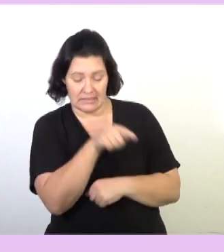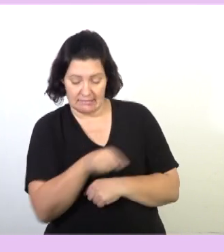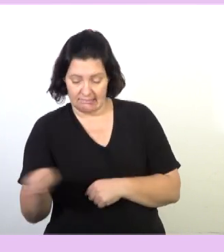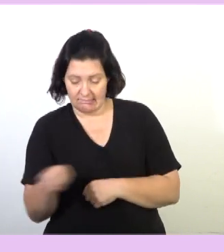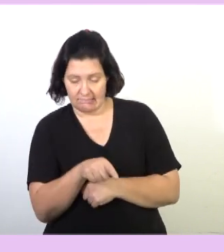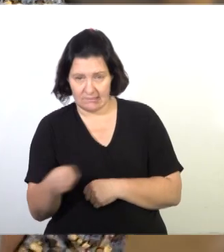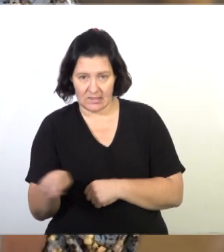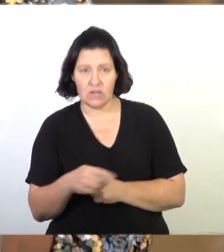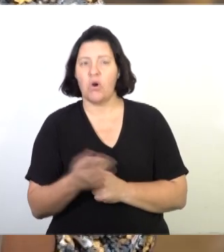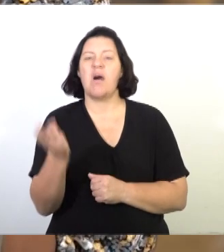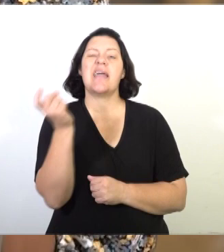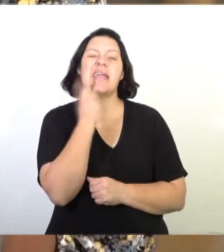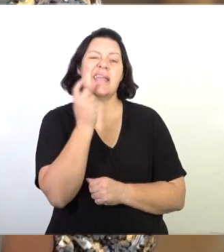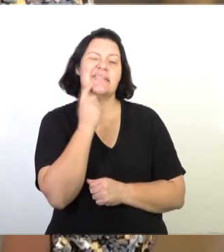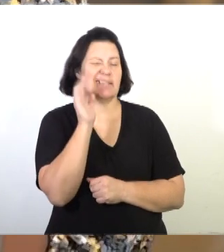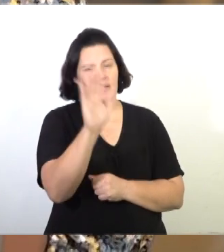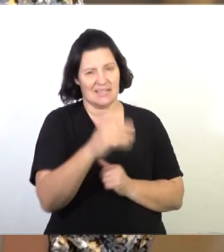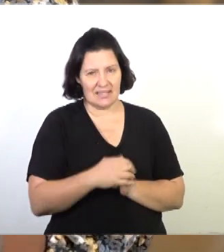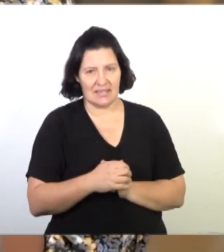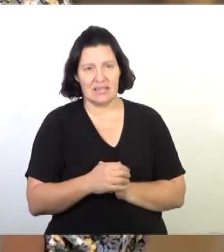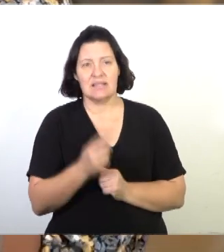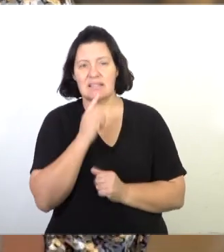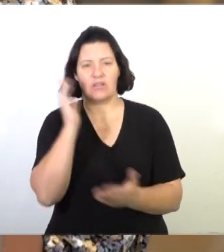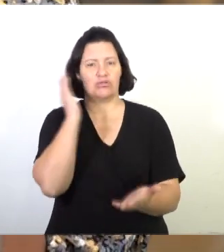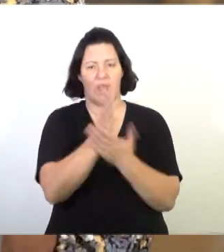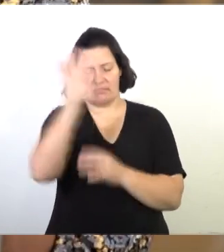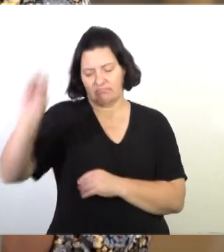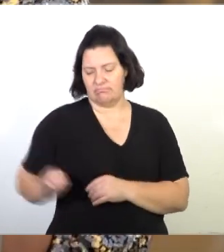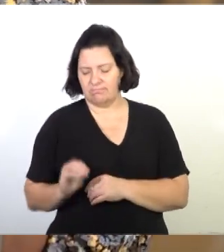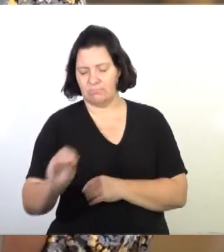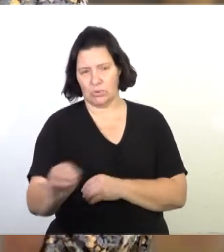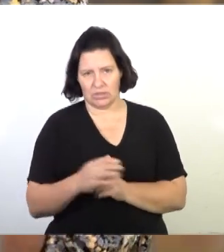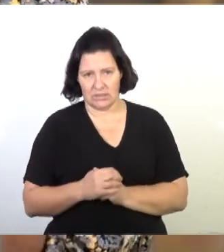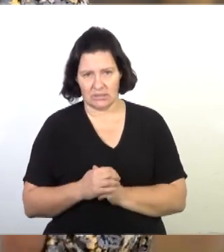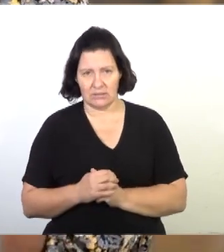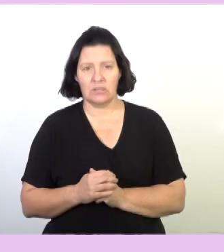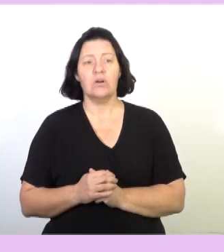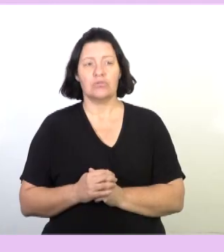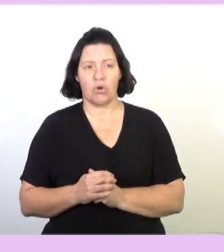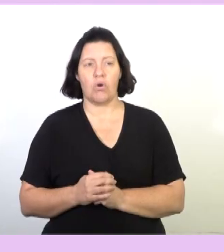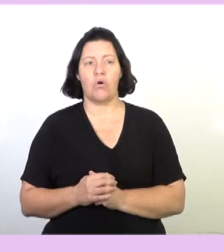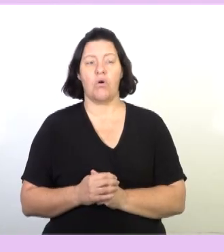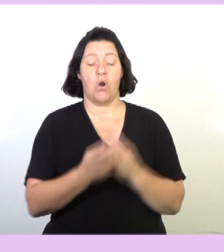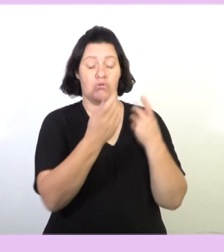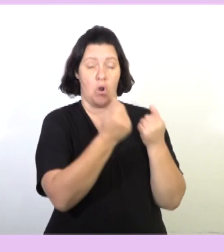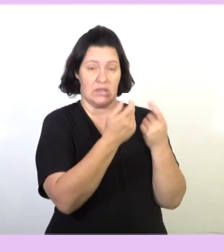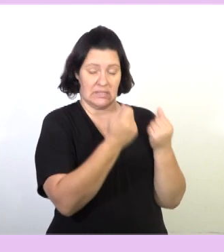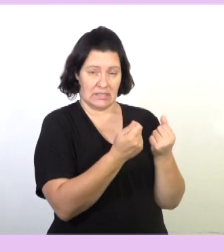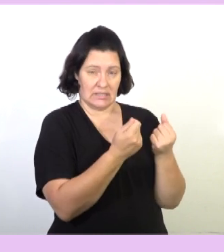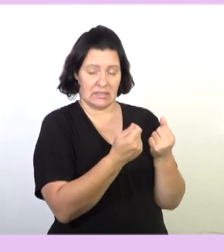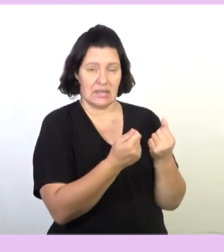per person. So it's easy, this one, guys. You just substitute straight into the formula. So remember, our formula is